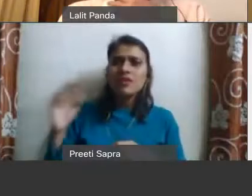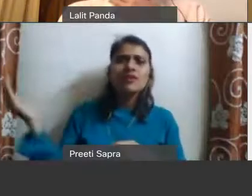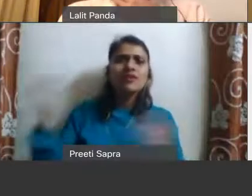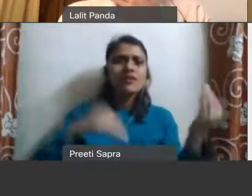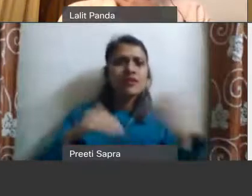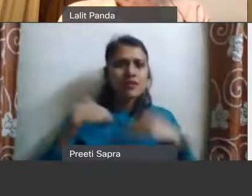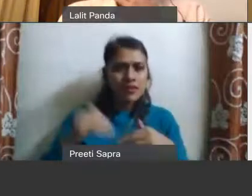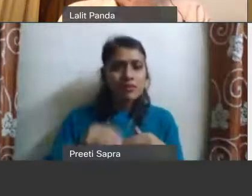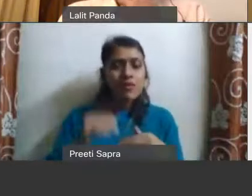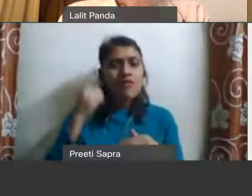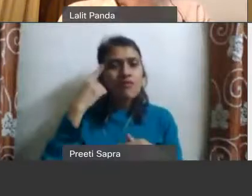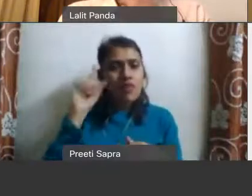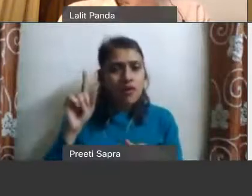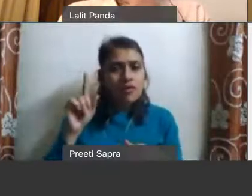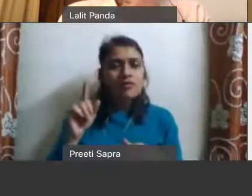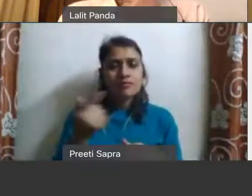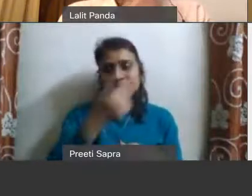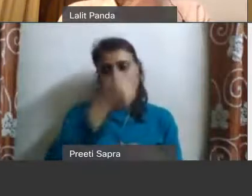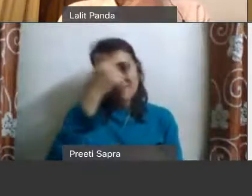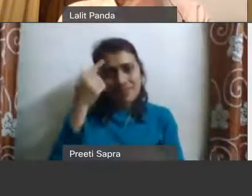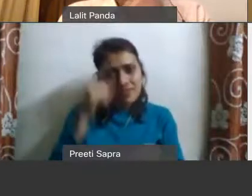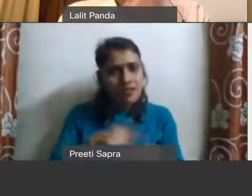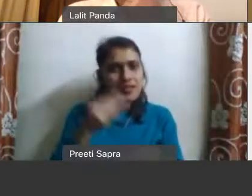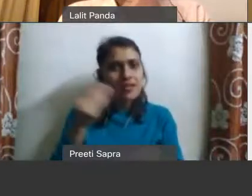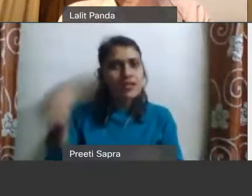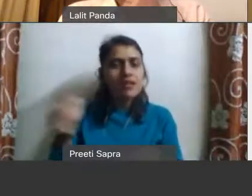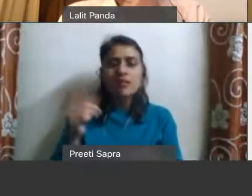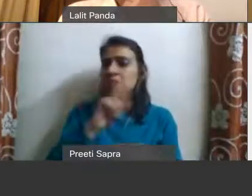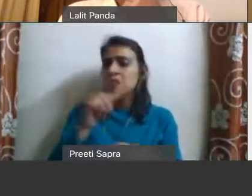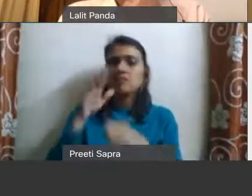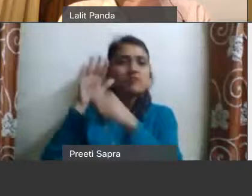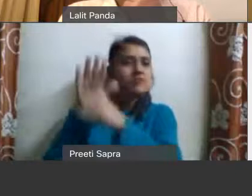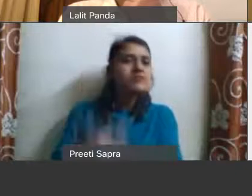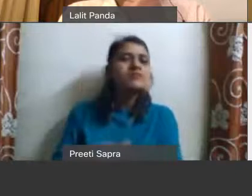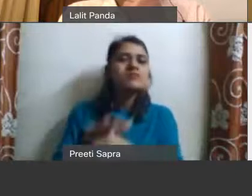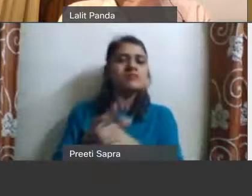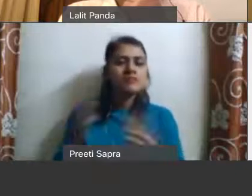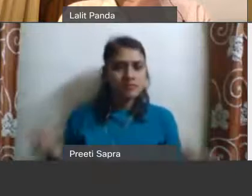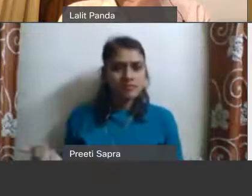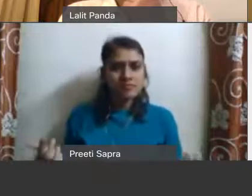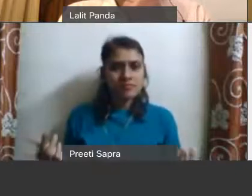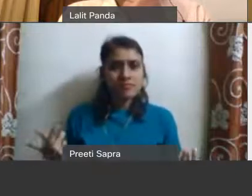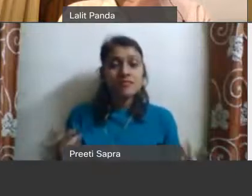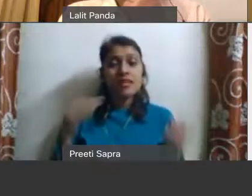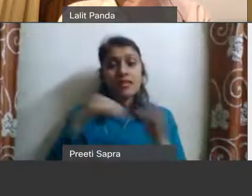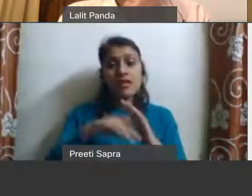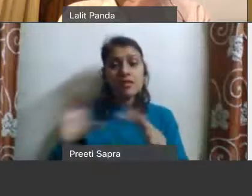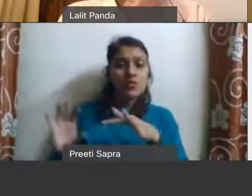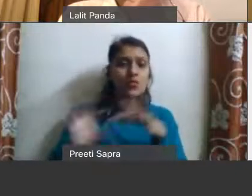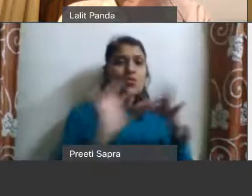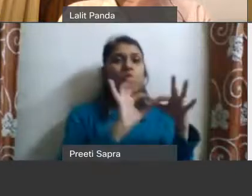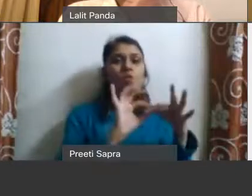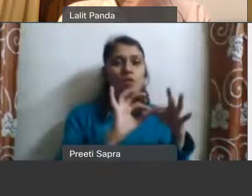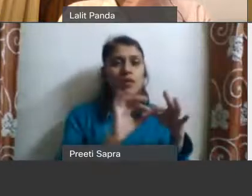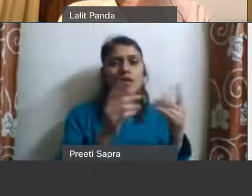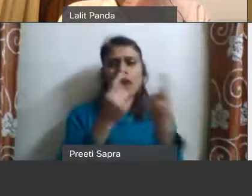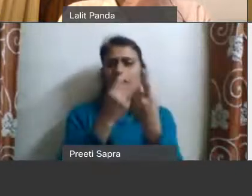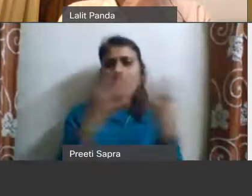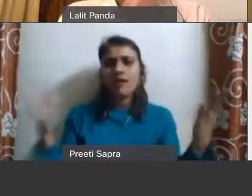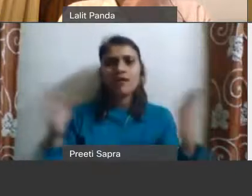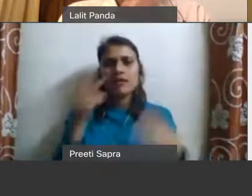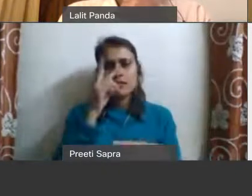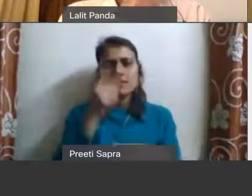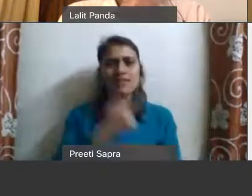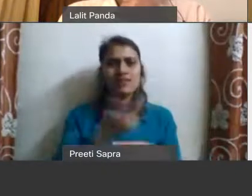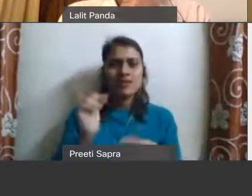of ethnic, religious, racial discrimination. They are a racial group. If they are clubbed together in a larger category of quote